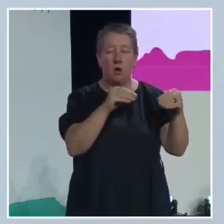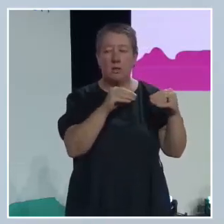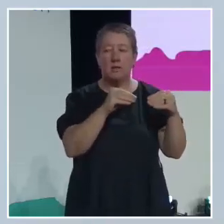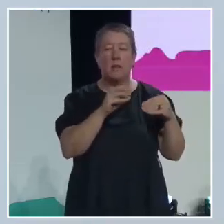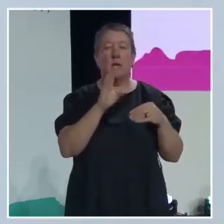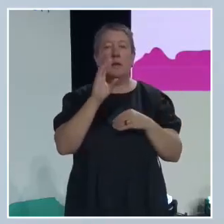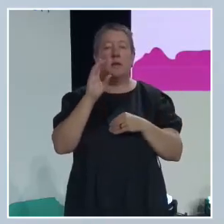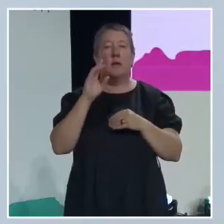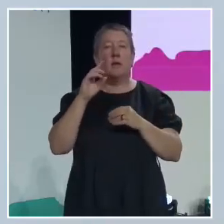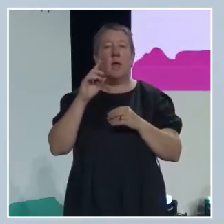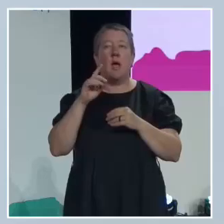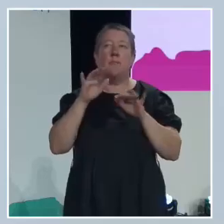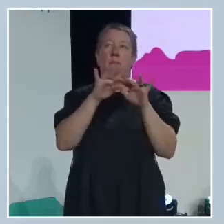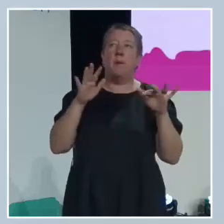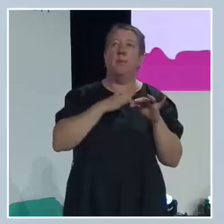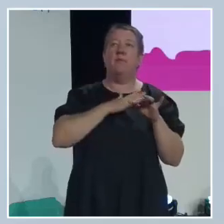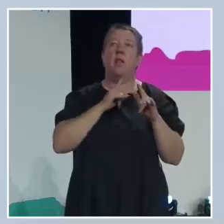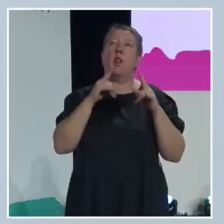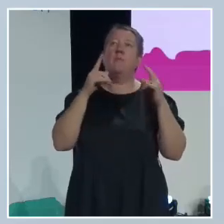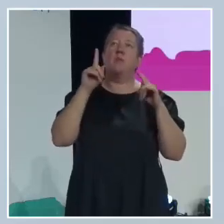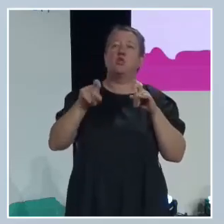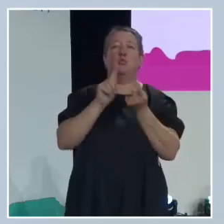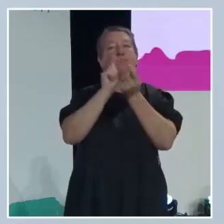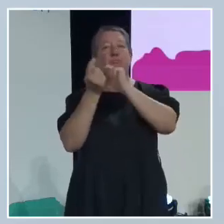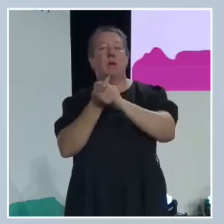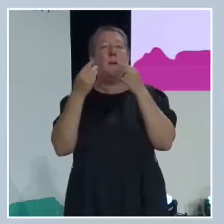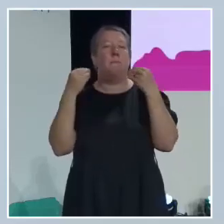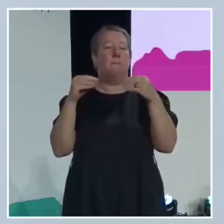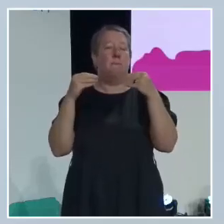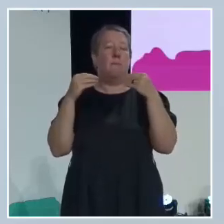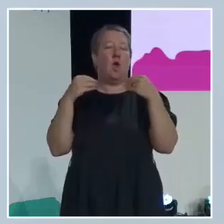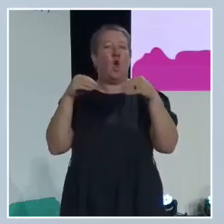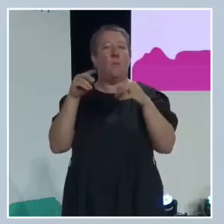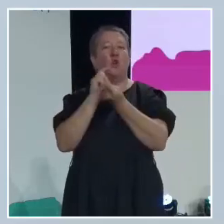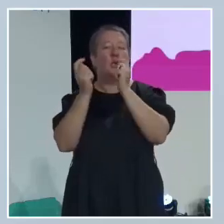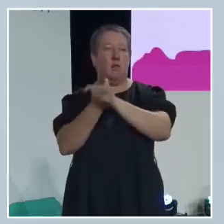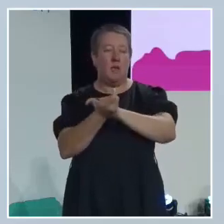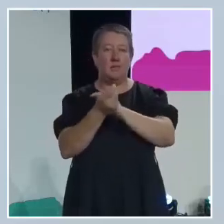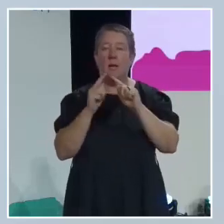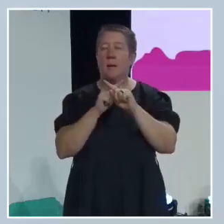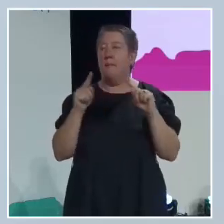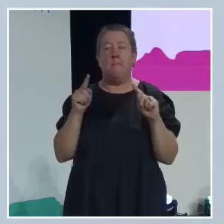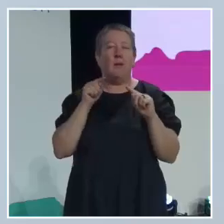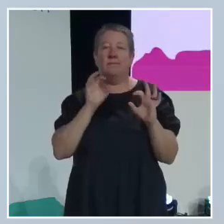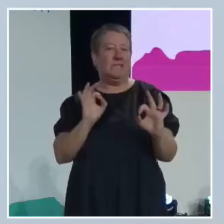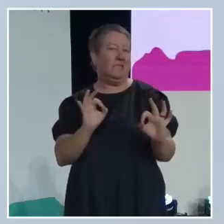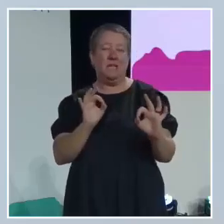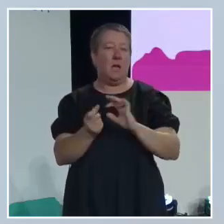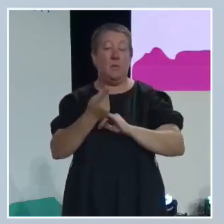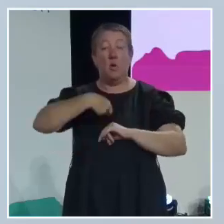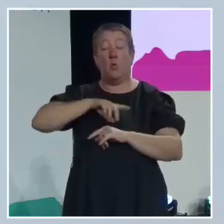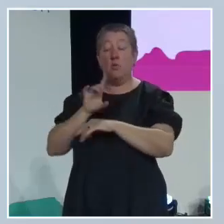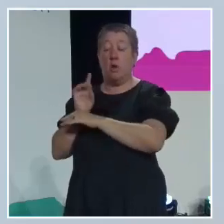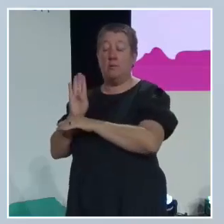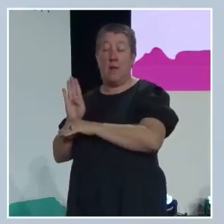PDB should be abolished, commercialized, and shut down. And this is not the case. According to our